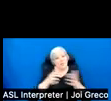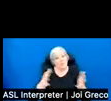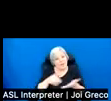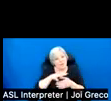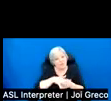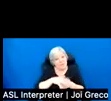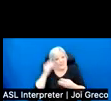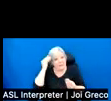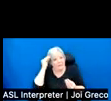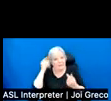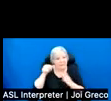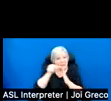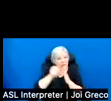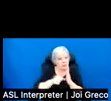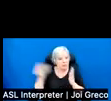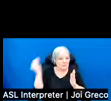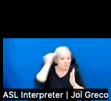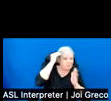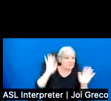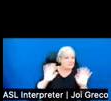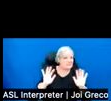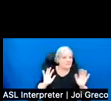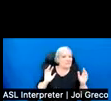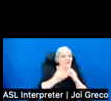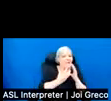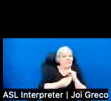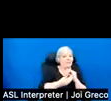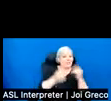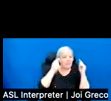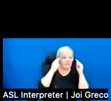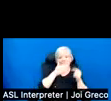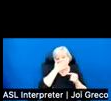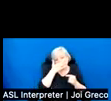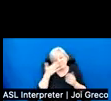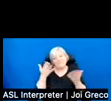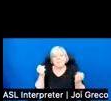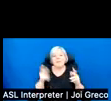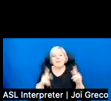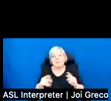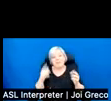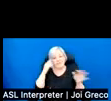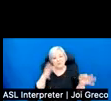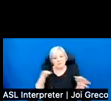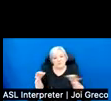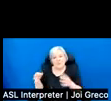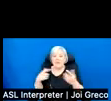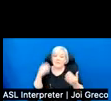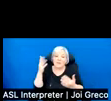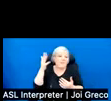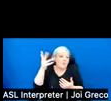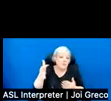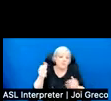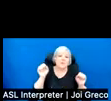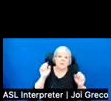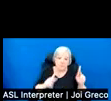use a head-mounted system. I'm not sure how quickly this shift will occur, but it is one of those things of the future. People